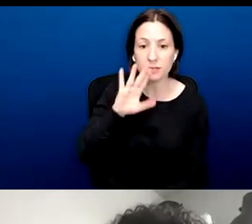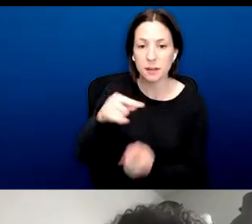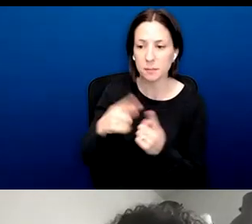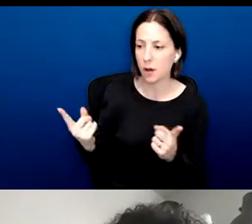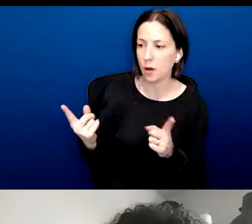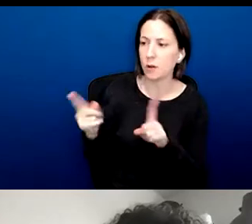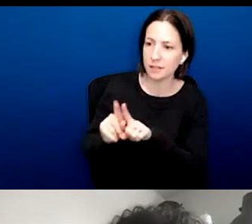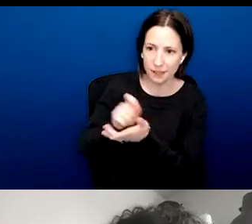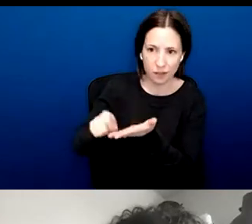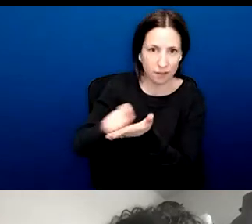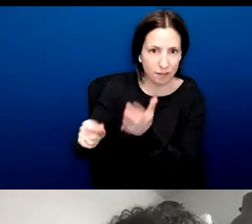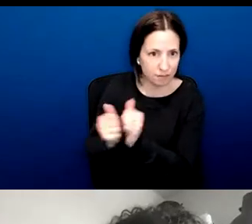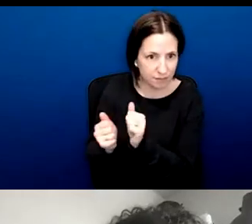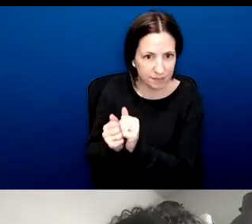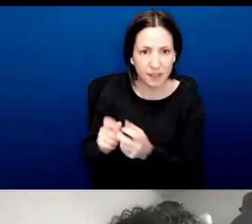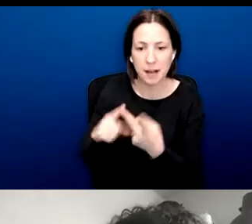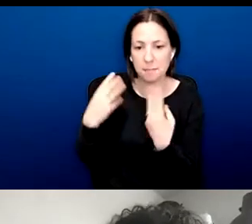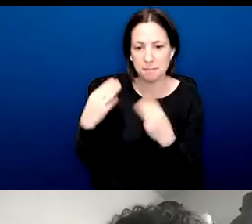and talking about methods. So